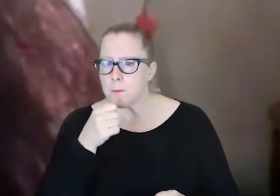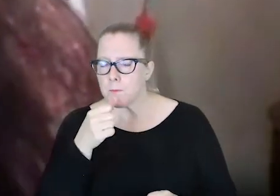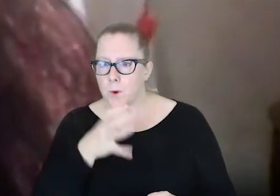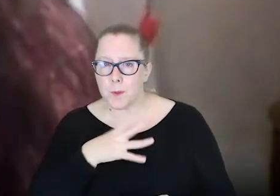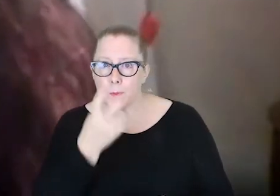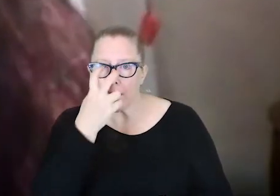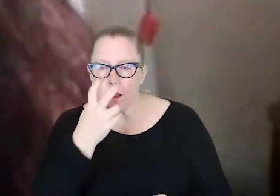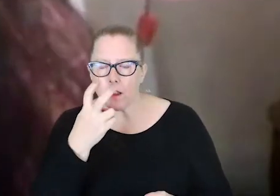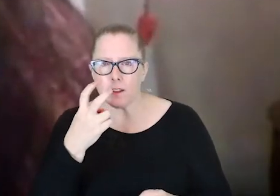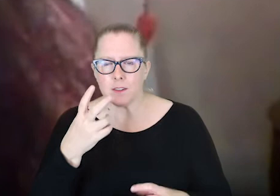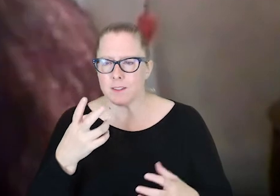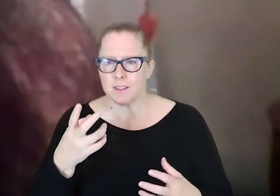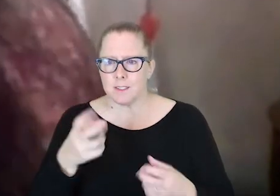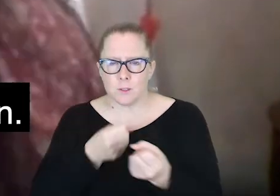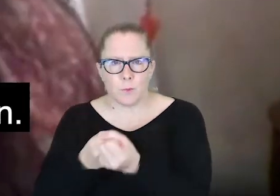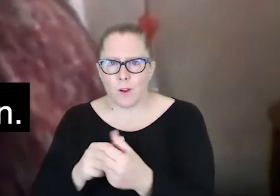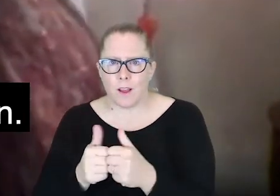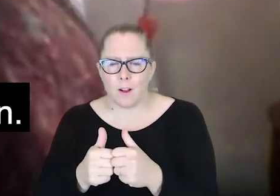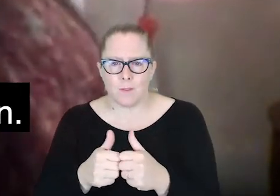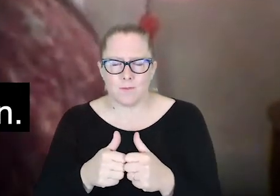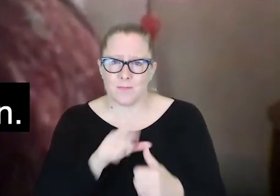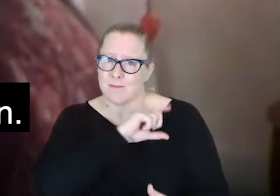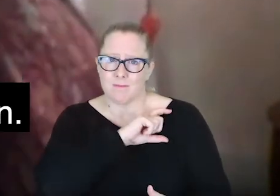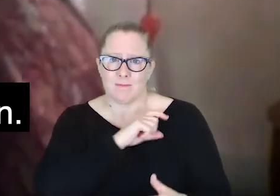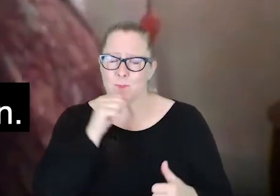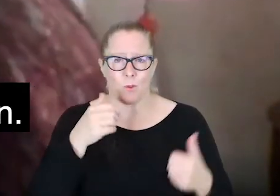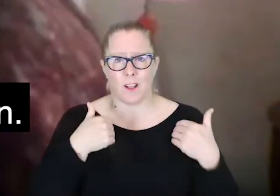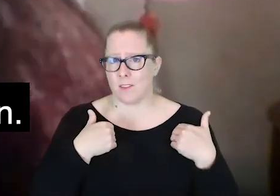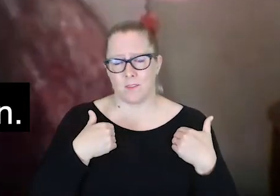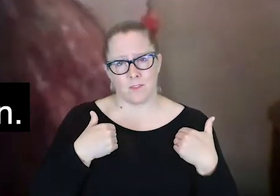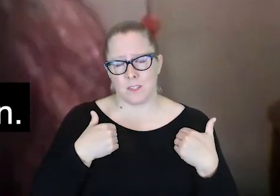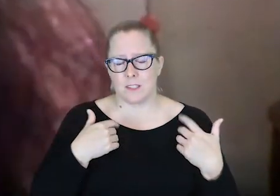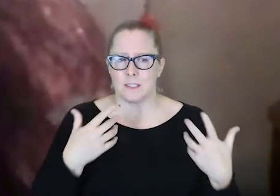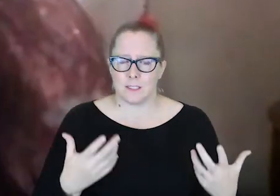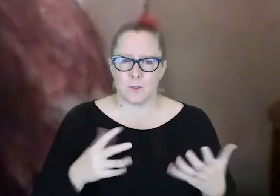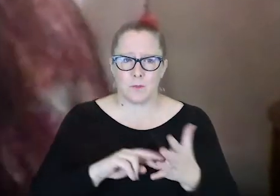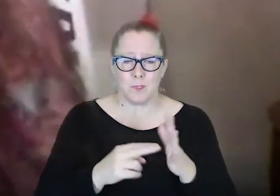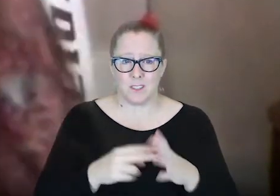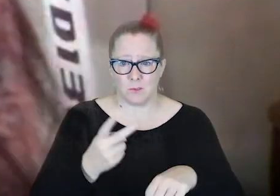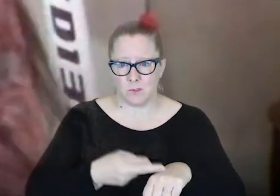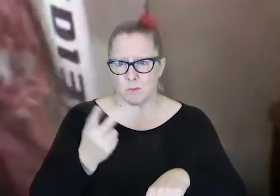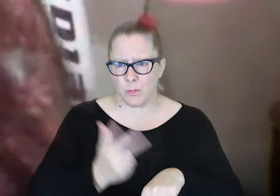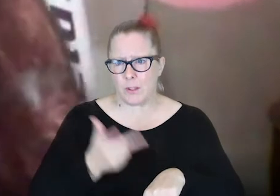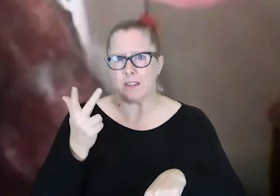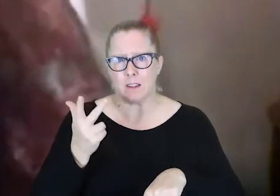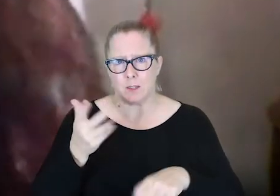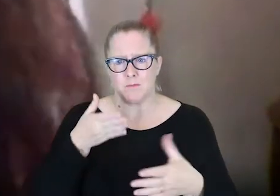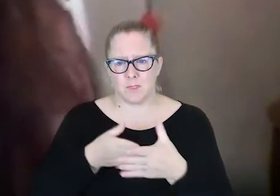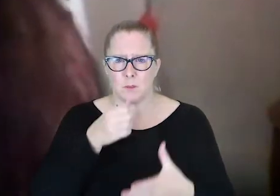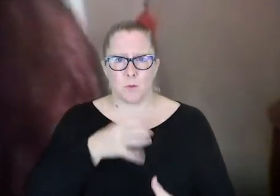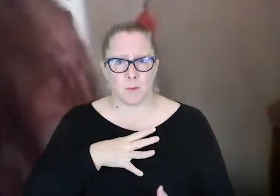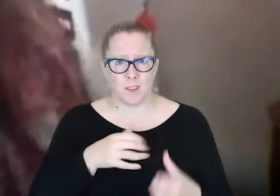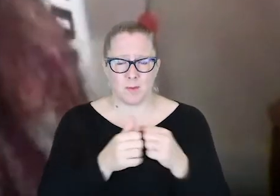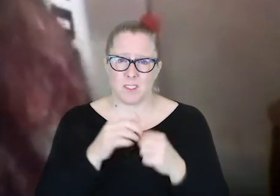to report or see the witnessing of a blind woman who got this discrimination. So these were the like doubly